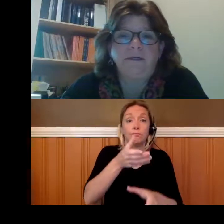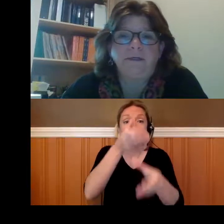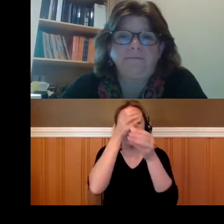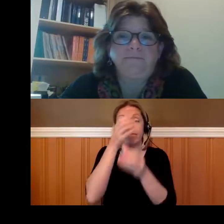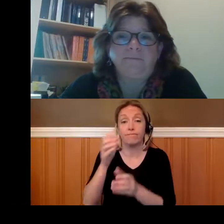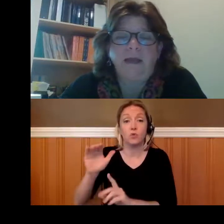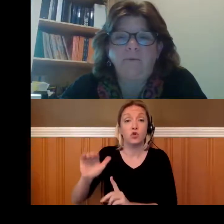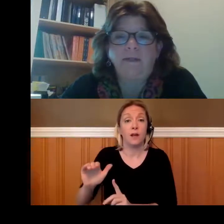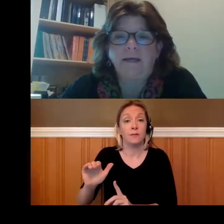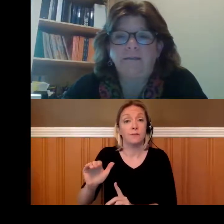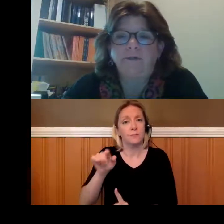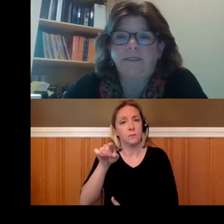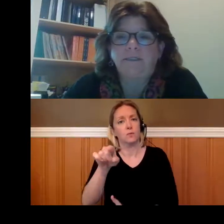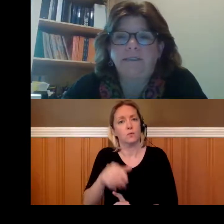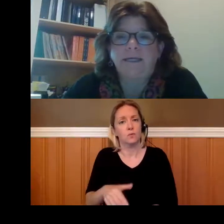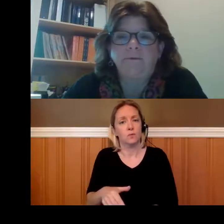and bring that expertise to the table.